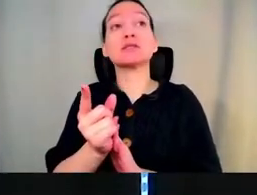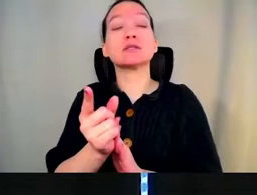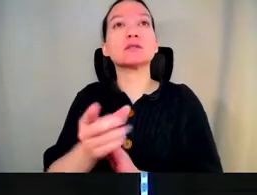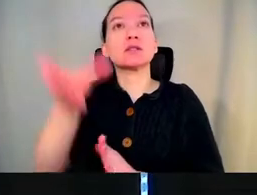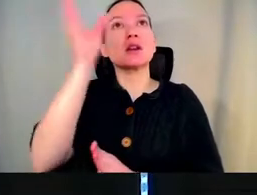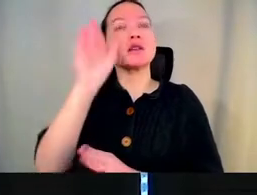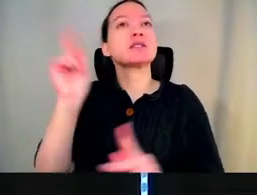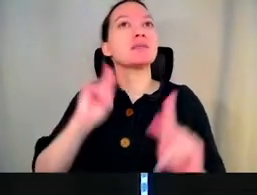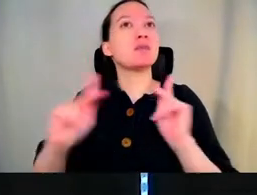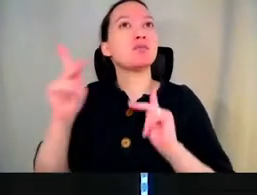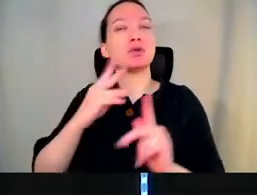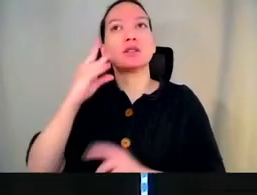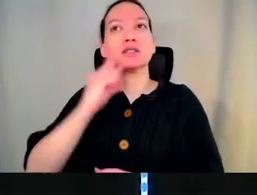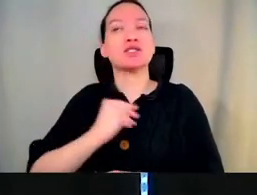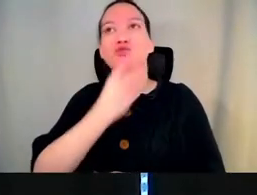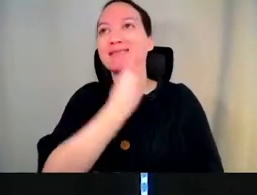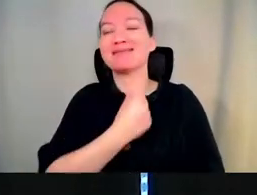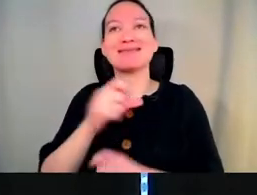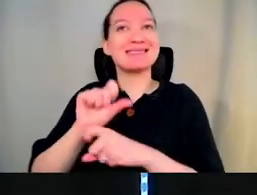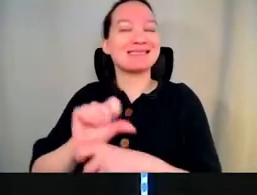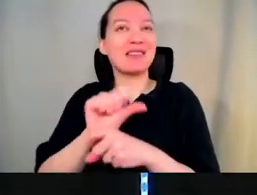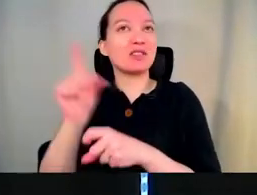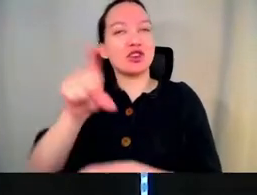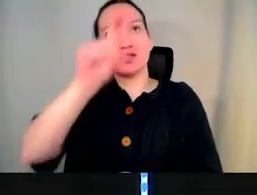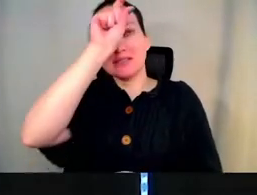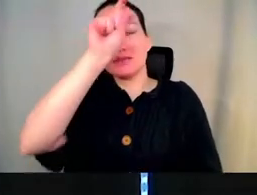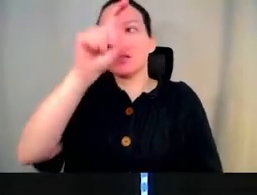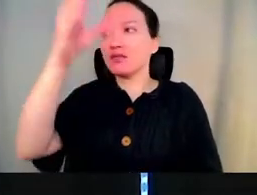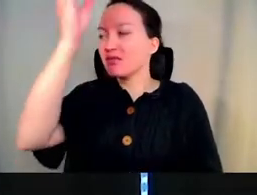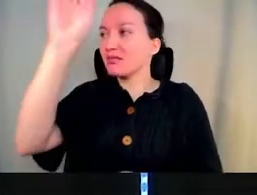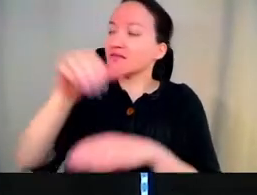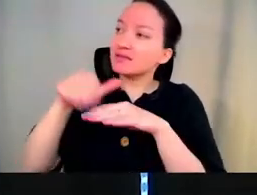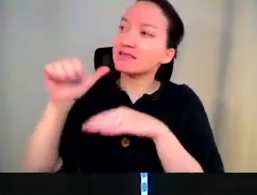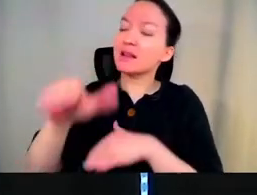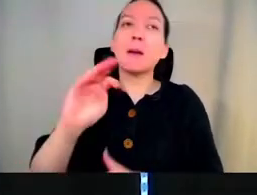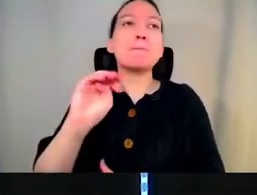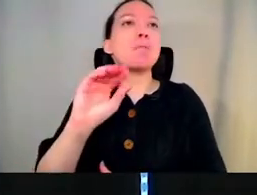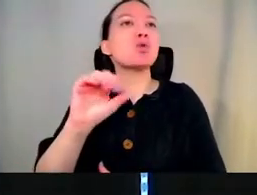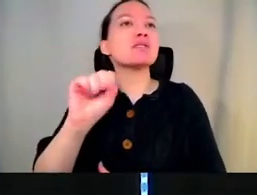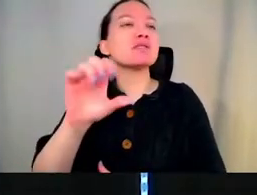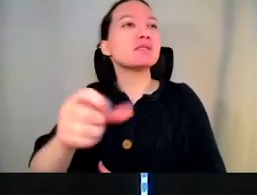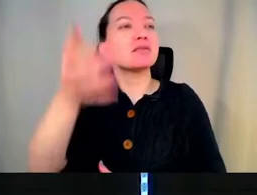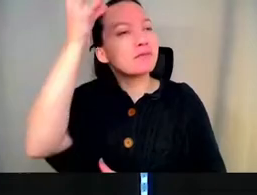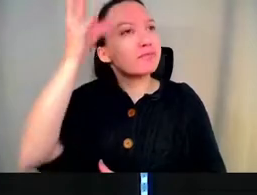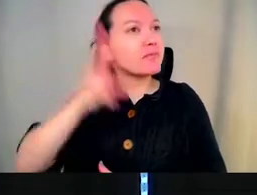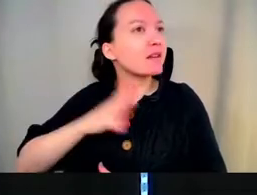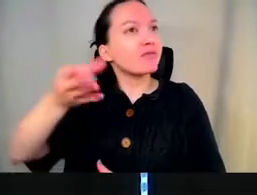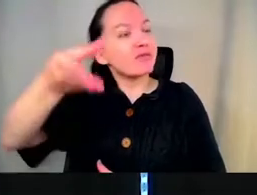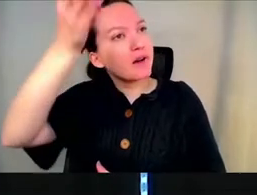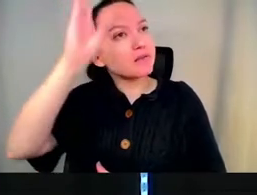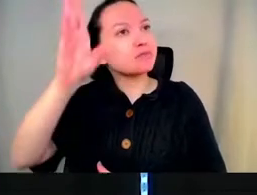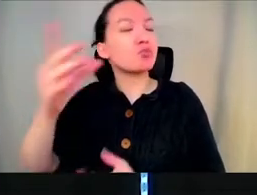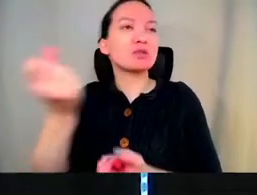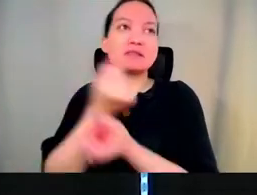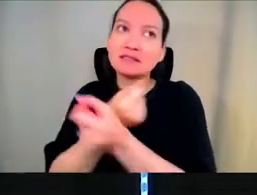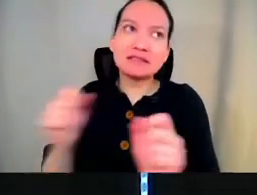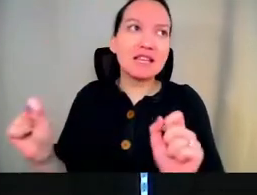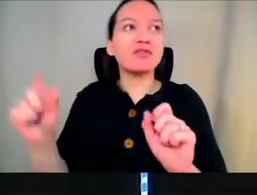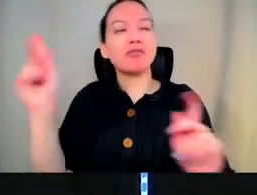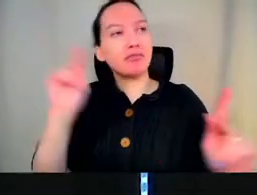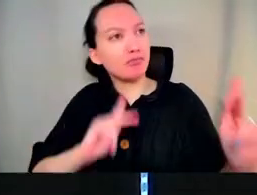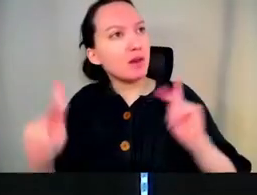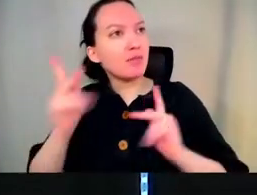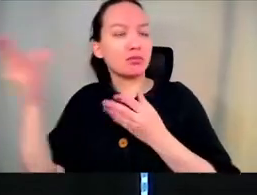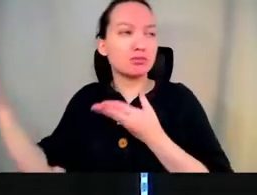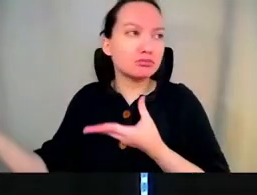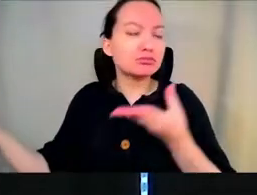God's people, the Israelites, were enslaved in Egypt. God sends Moses, this man of God, who's going to rescue God's people, bring